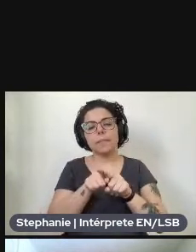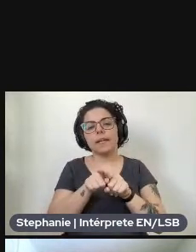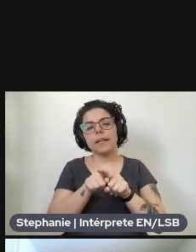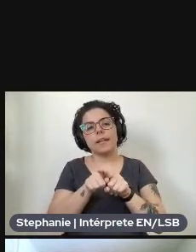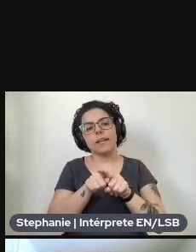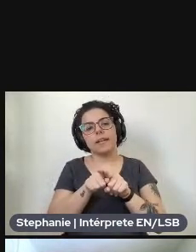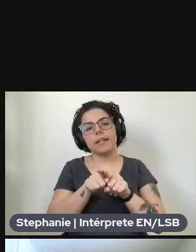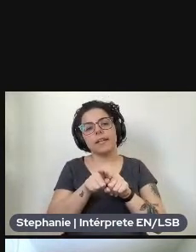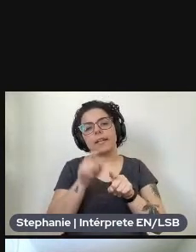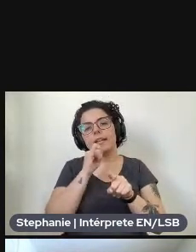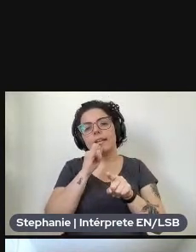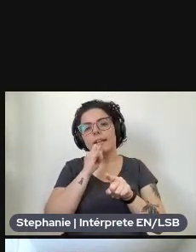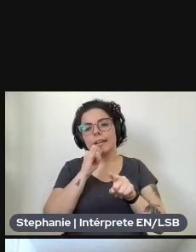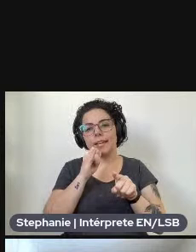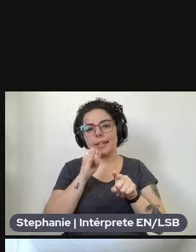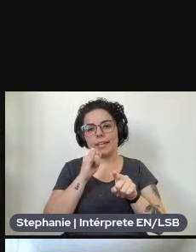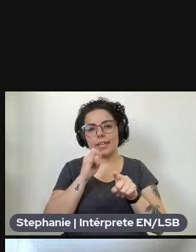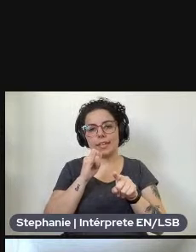parentheses,